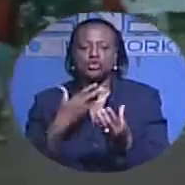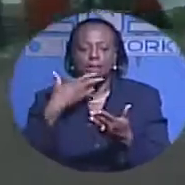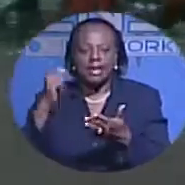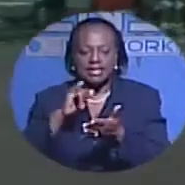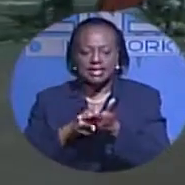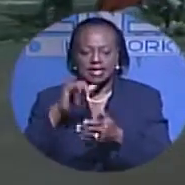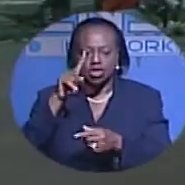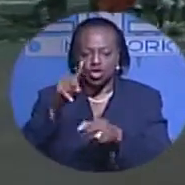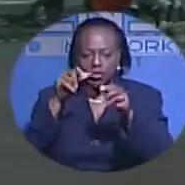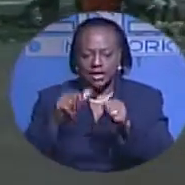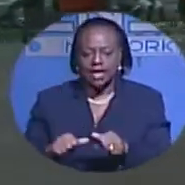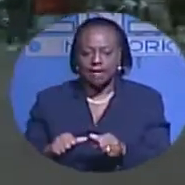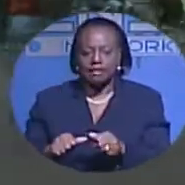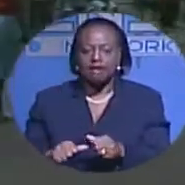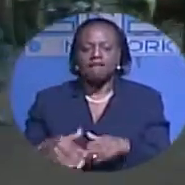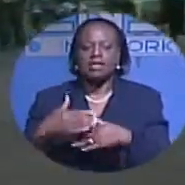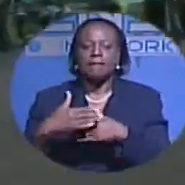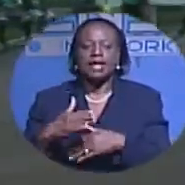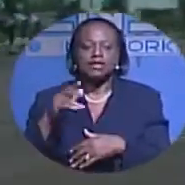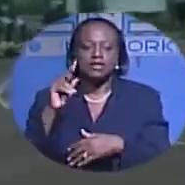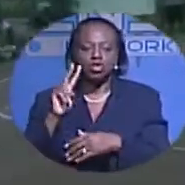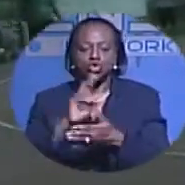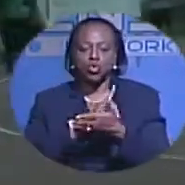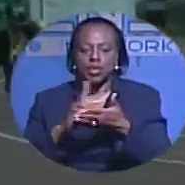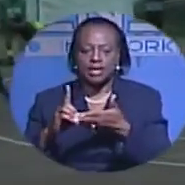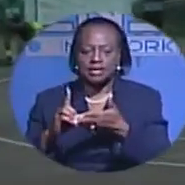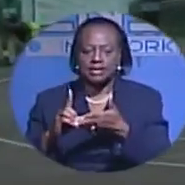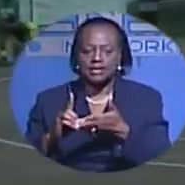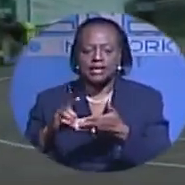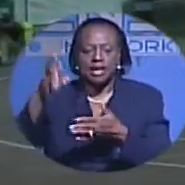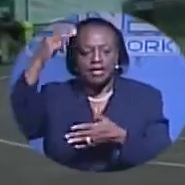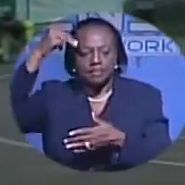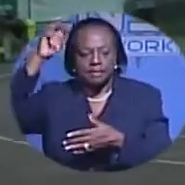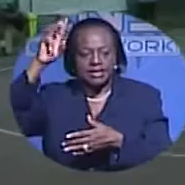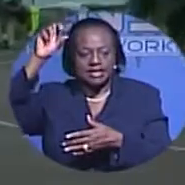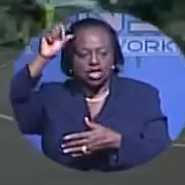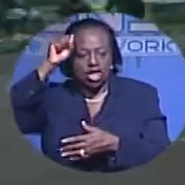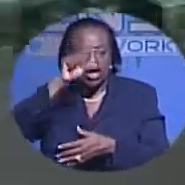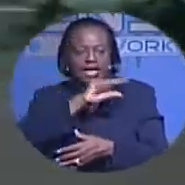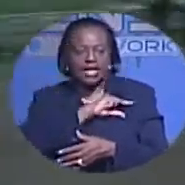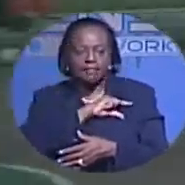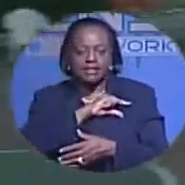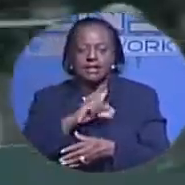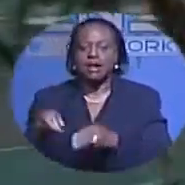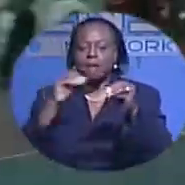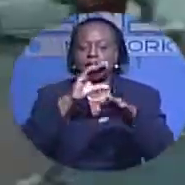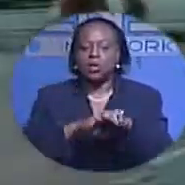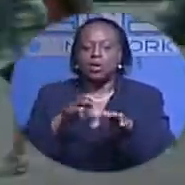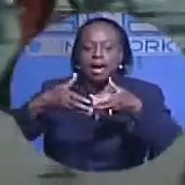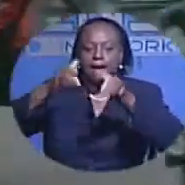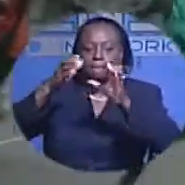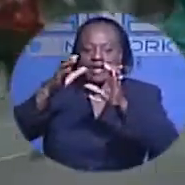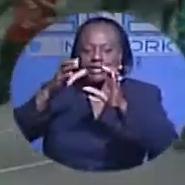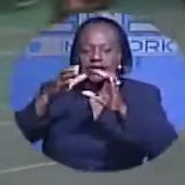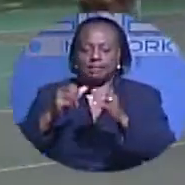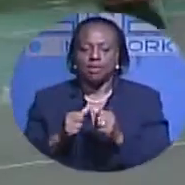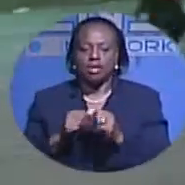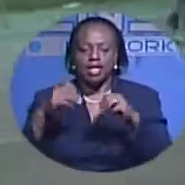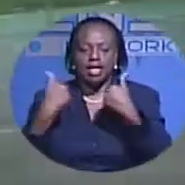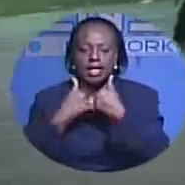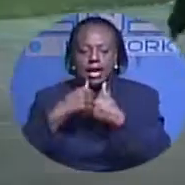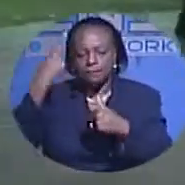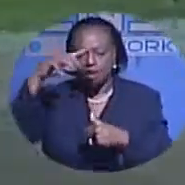Well, for the past 3 weeks, Minister of Labor and Member of Parliament for Golden Gates, the Honourable Shane Gibson, putting on a basketball classic for members